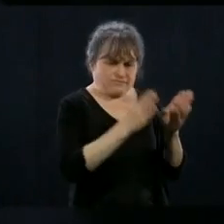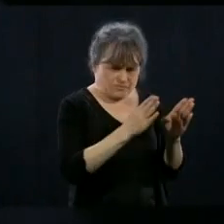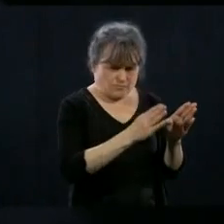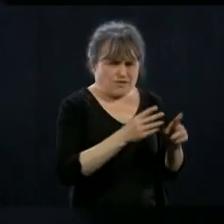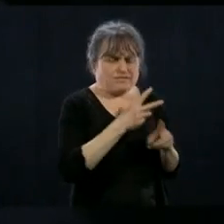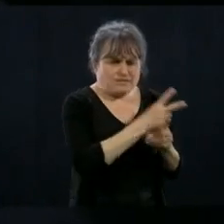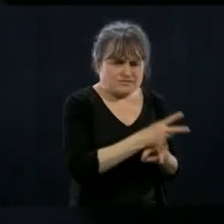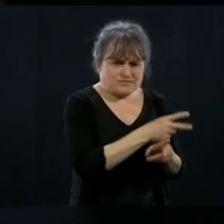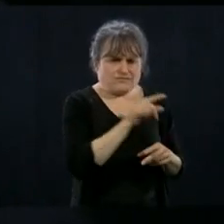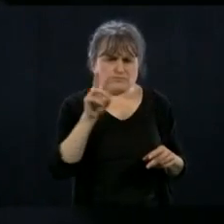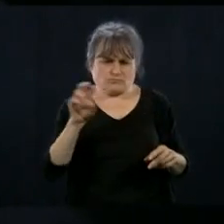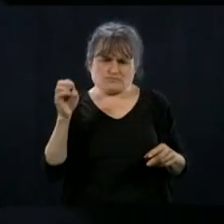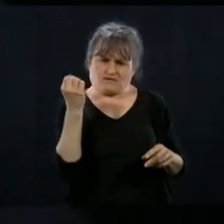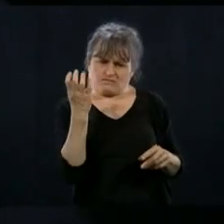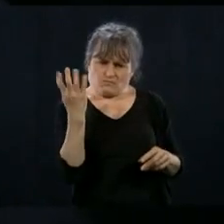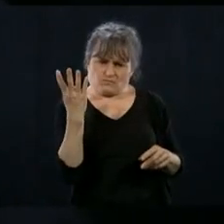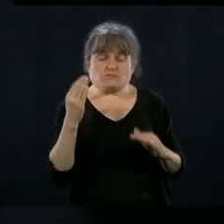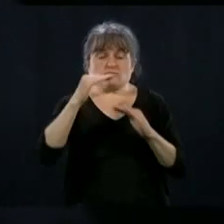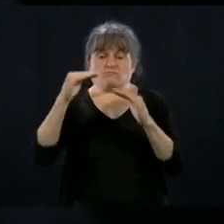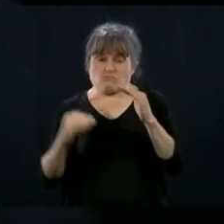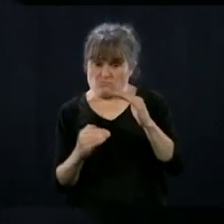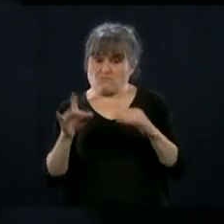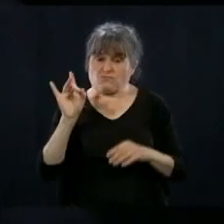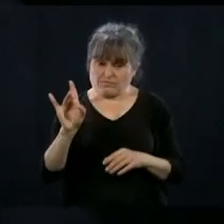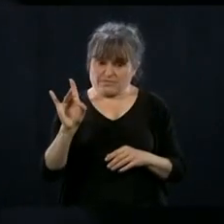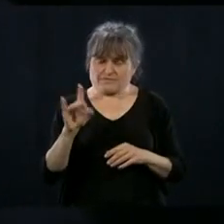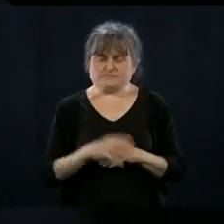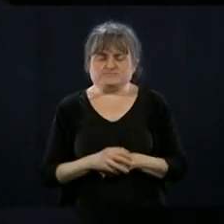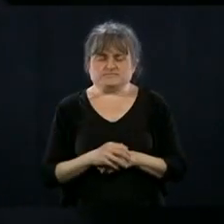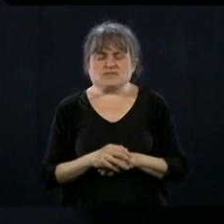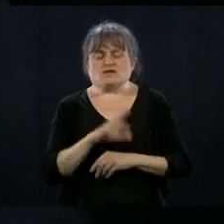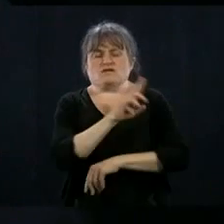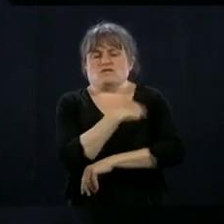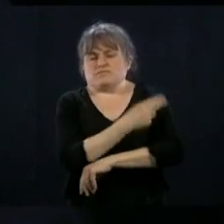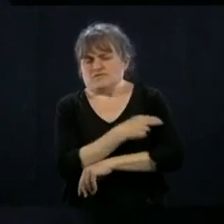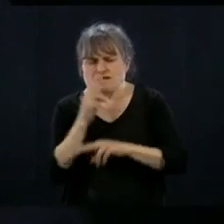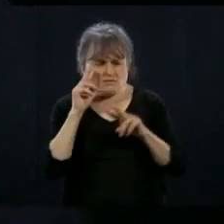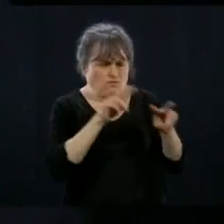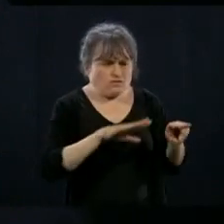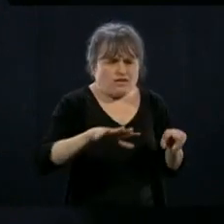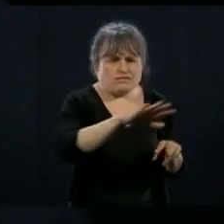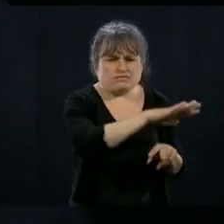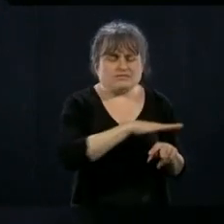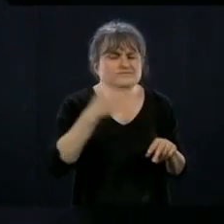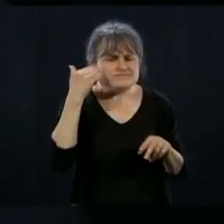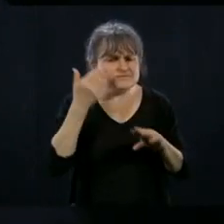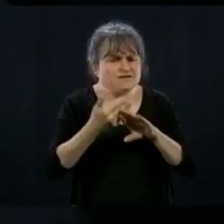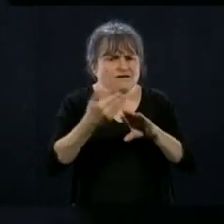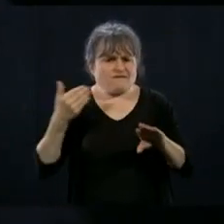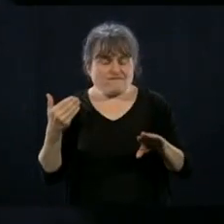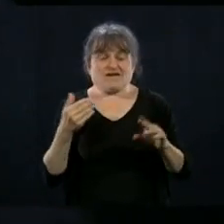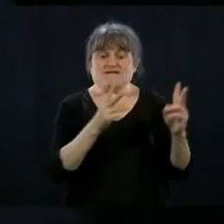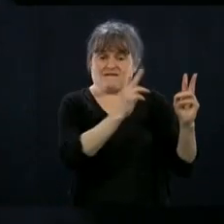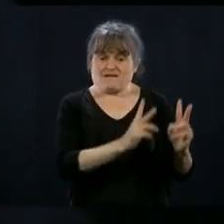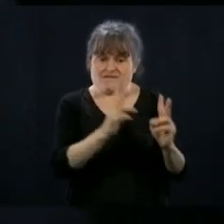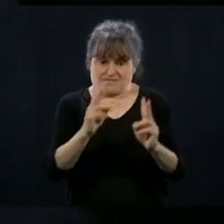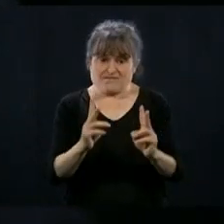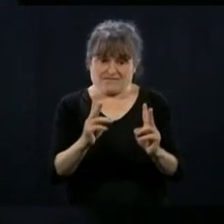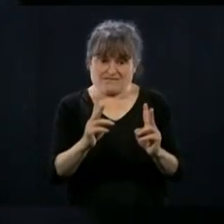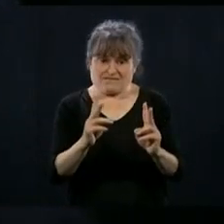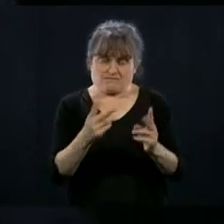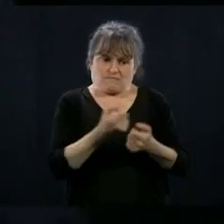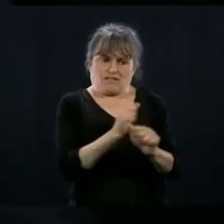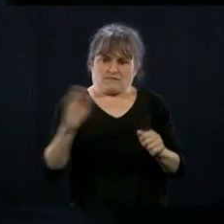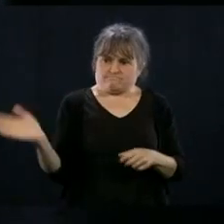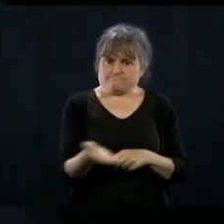1,684, we had already told you that we had, at the very beginning of the crisis, that we had freed 7,000